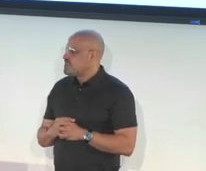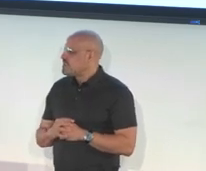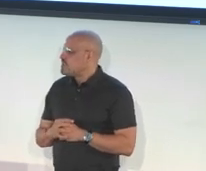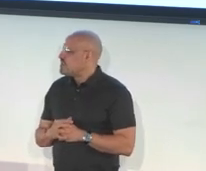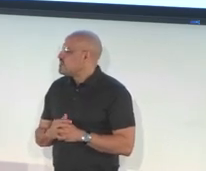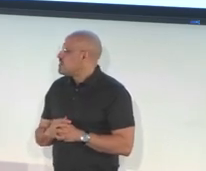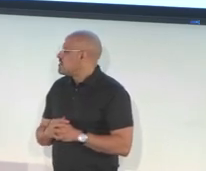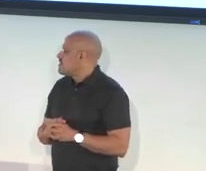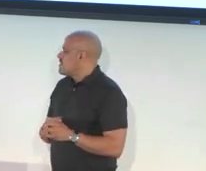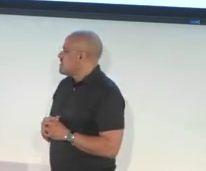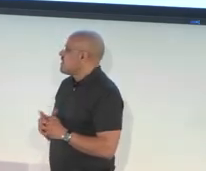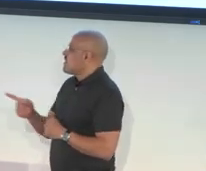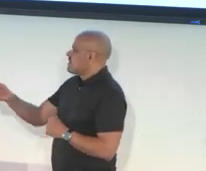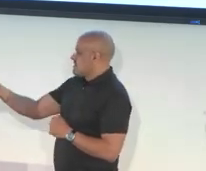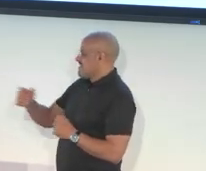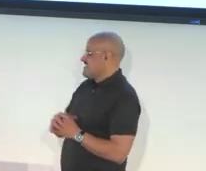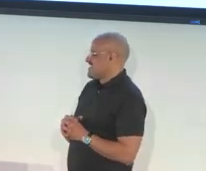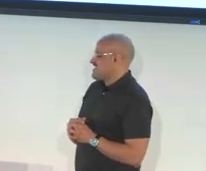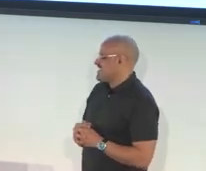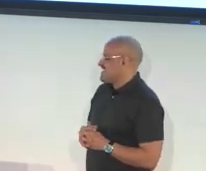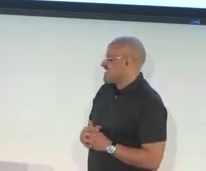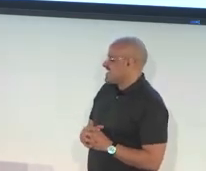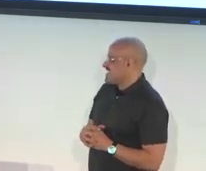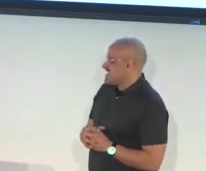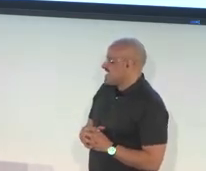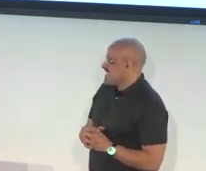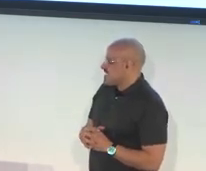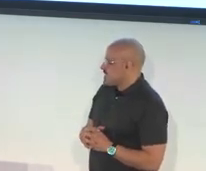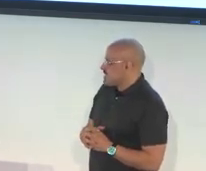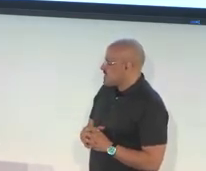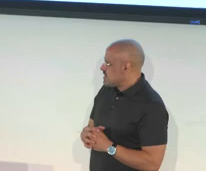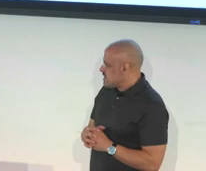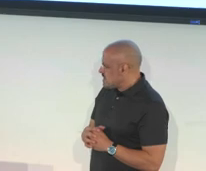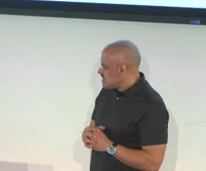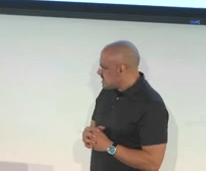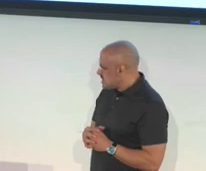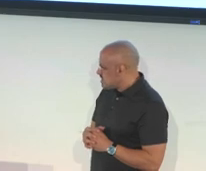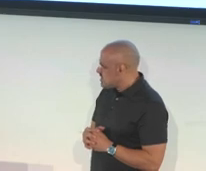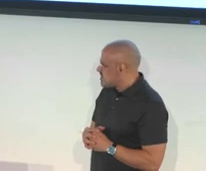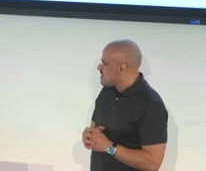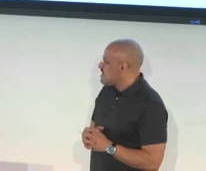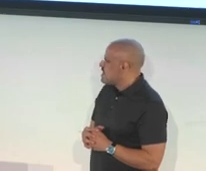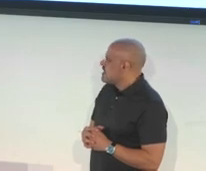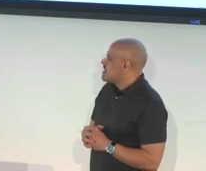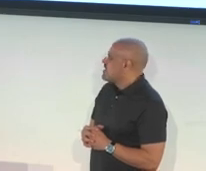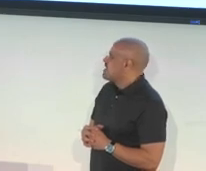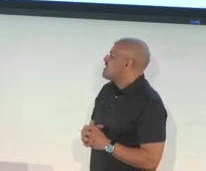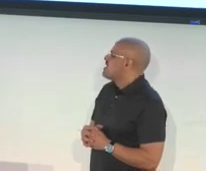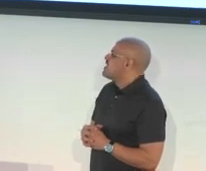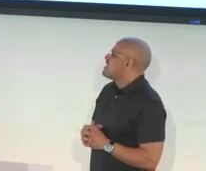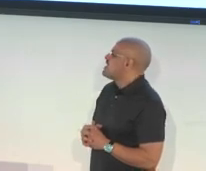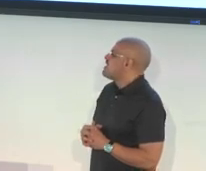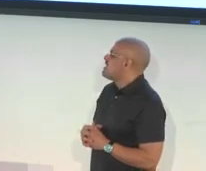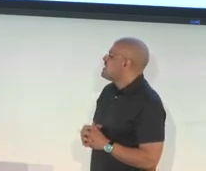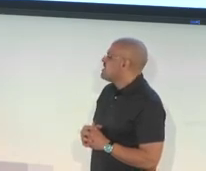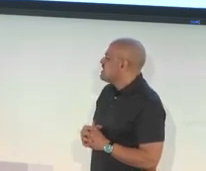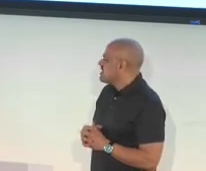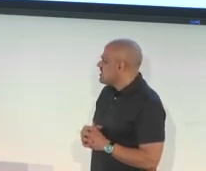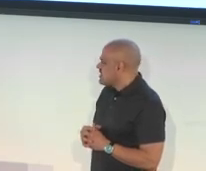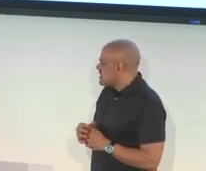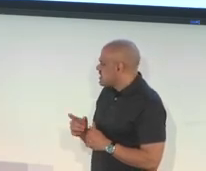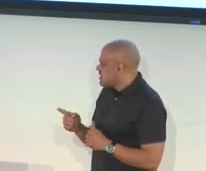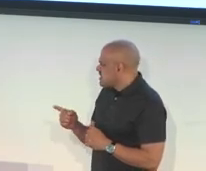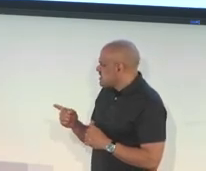Hello. Where are you? Oh, there you are. Thank you for the presentation. So what caught my attention is about